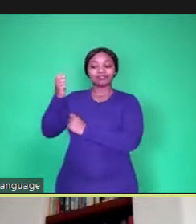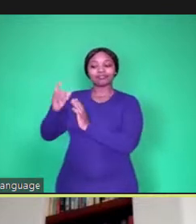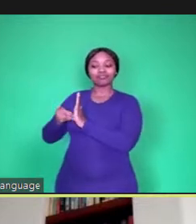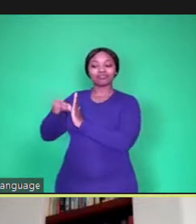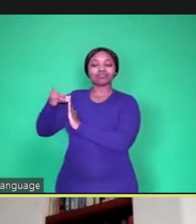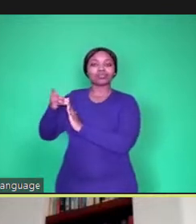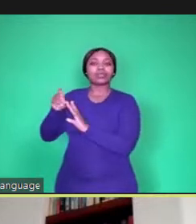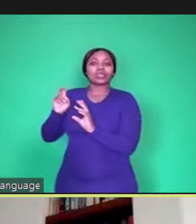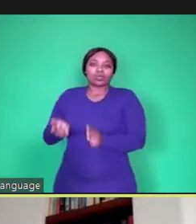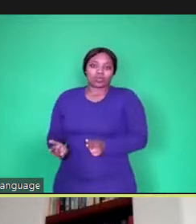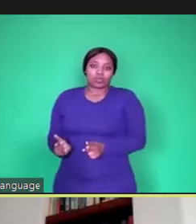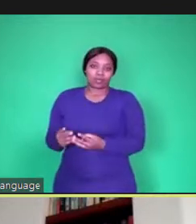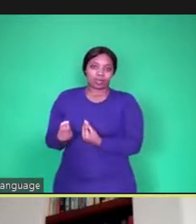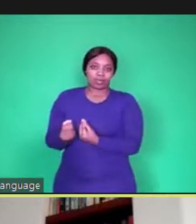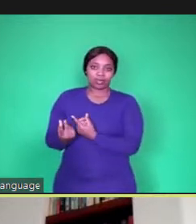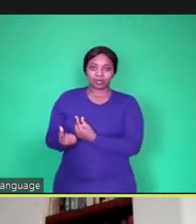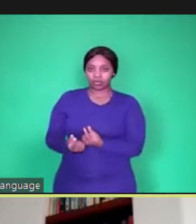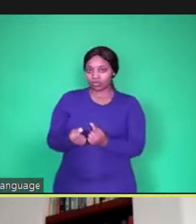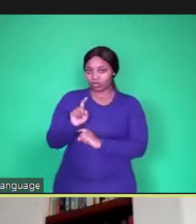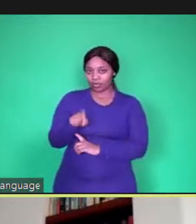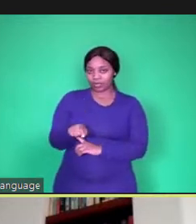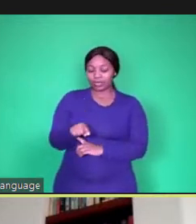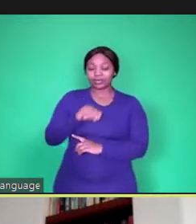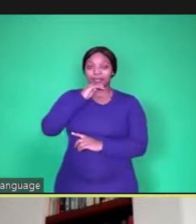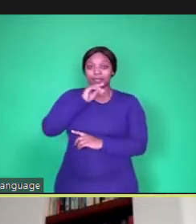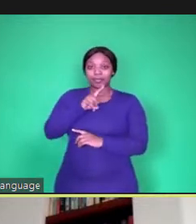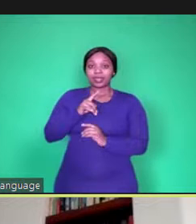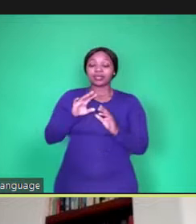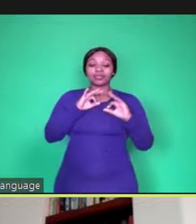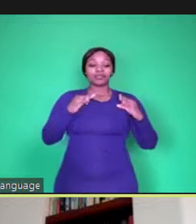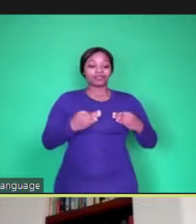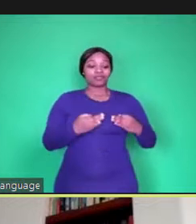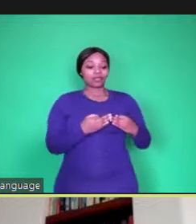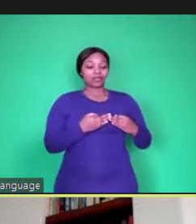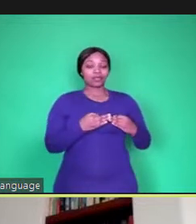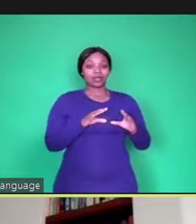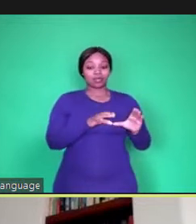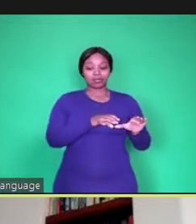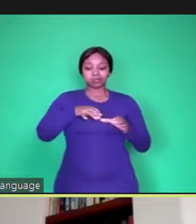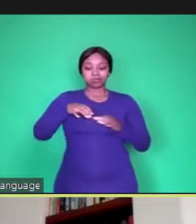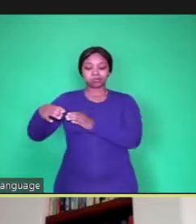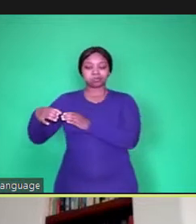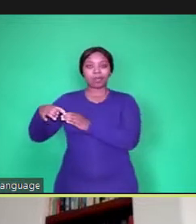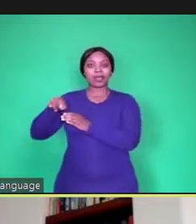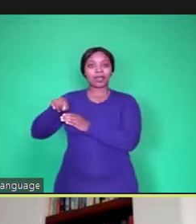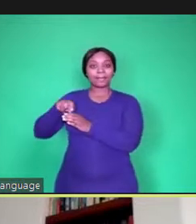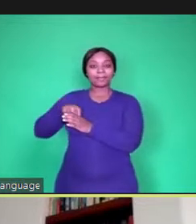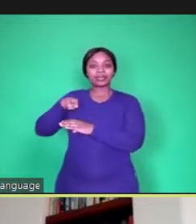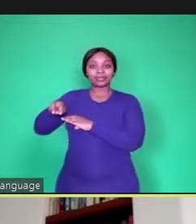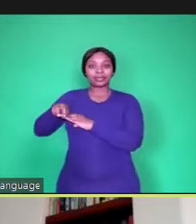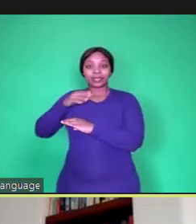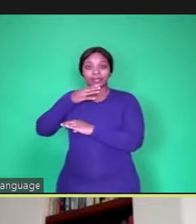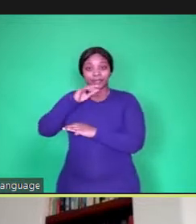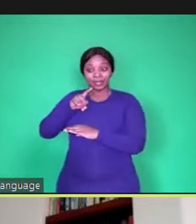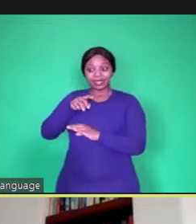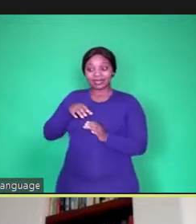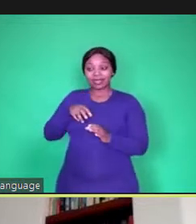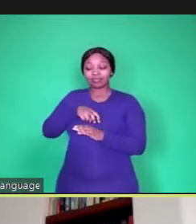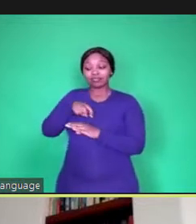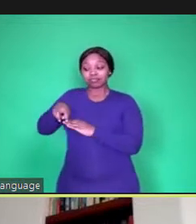that individual migration would be replaced with family migration, and migration would become more permanent. And as a result,